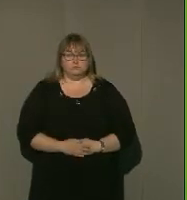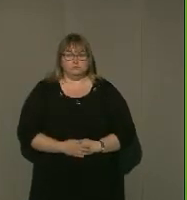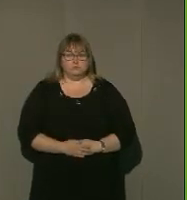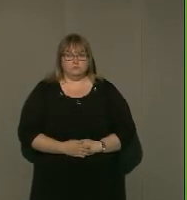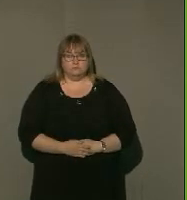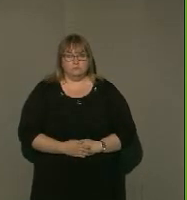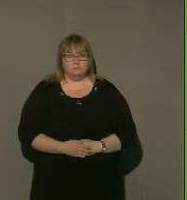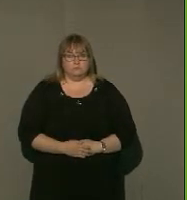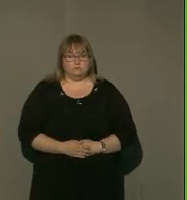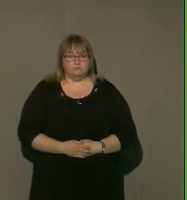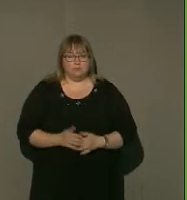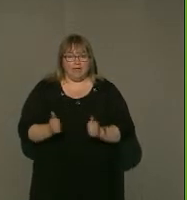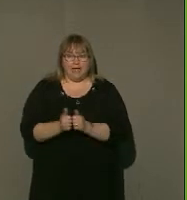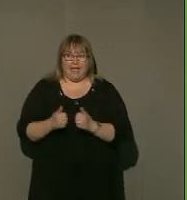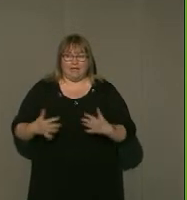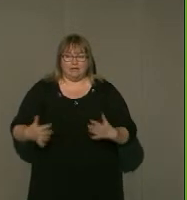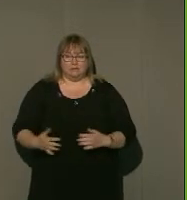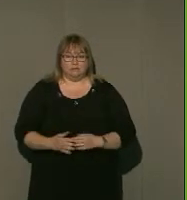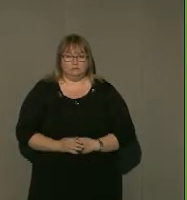Thank you. And those against?